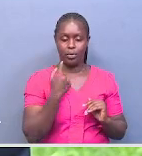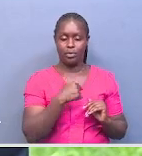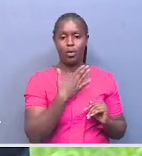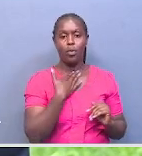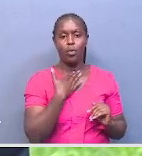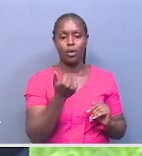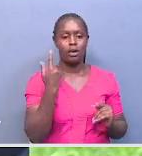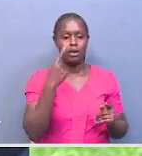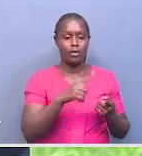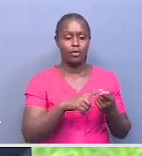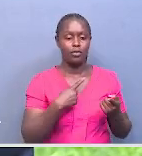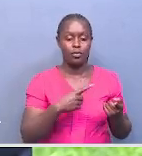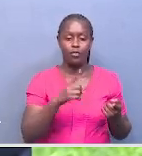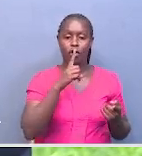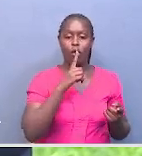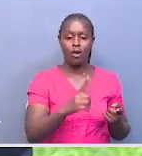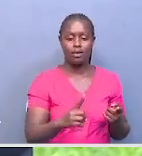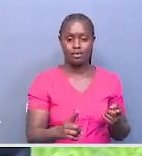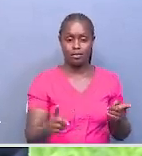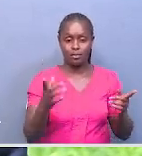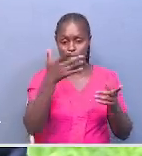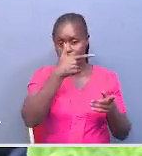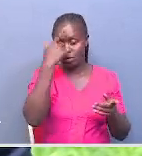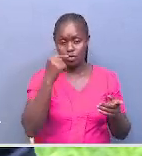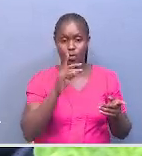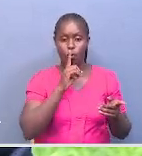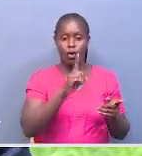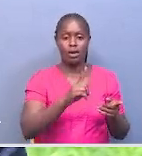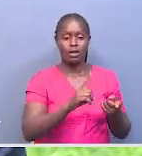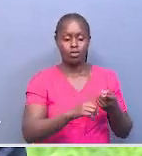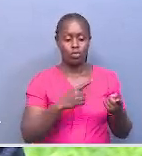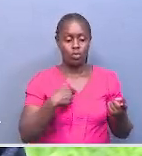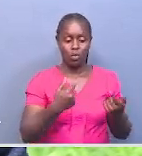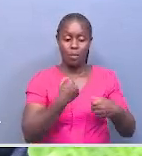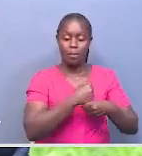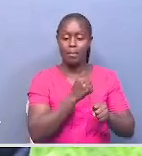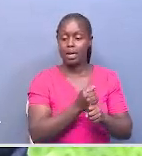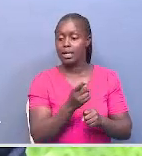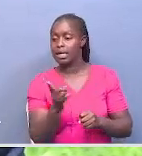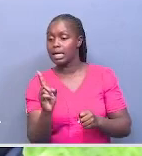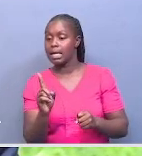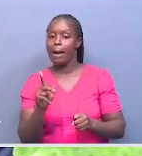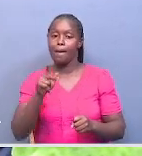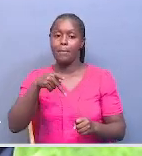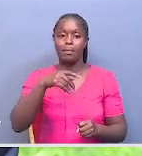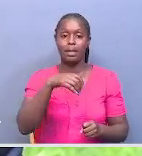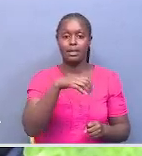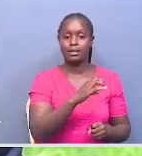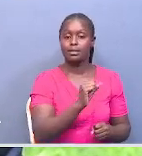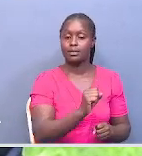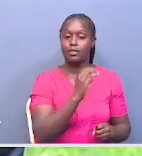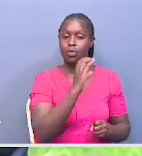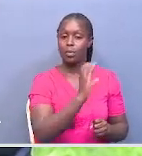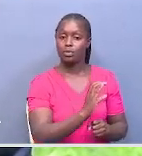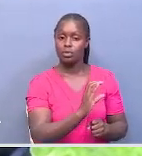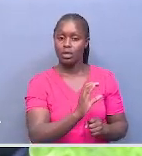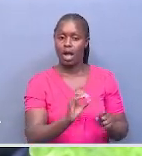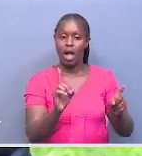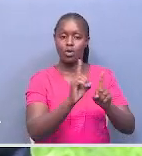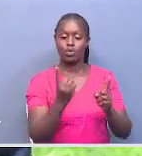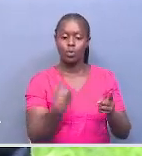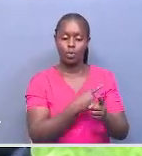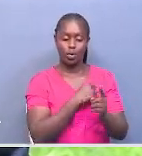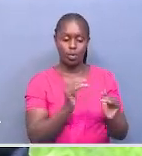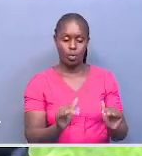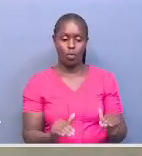the reinforcement orders. Those are the orders to reinforce the orders of the Public Service Commission, and we are still